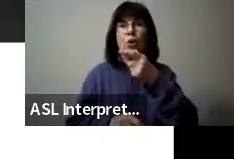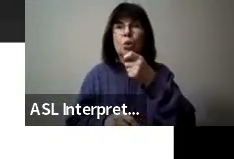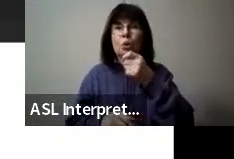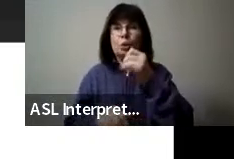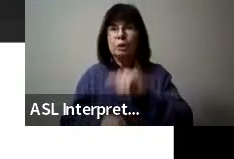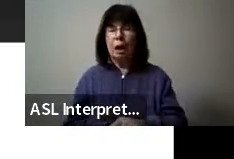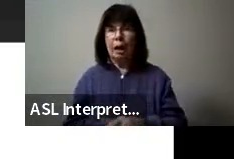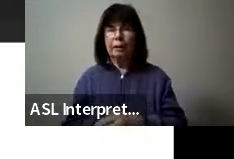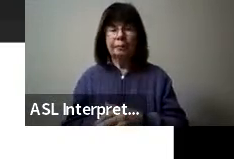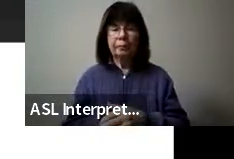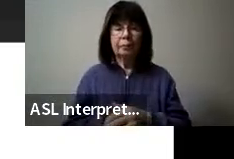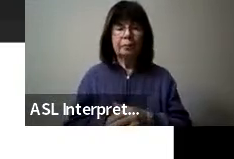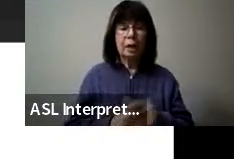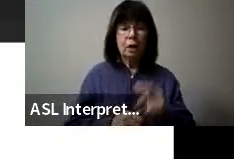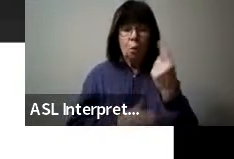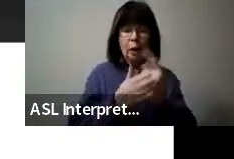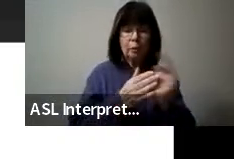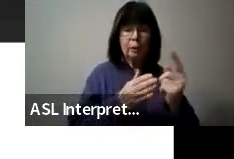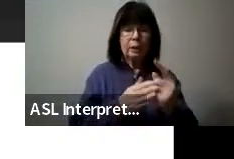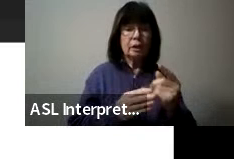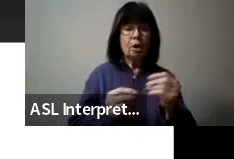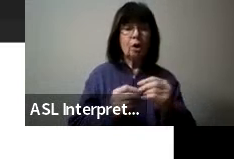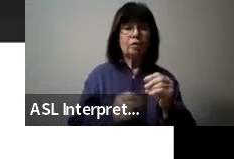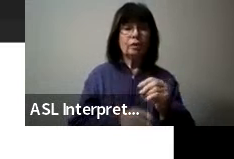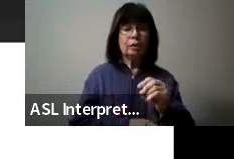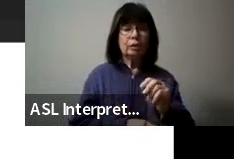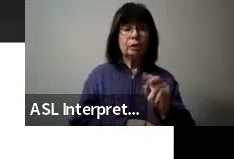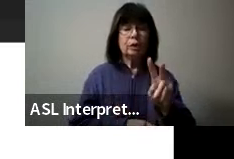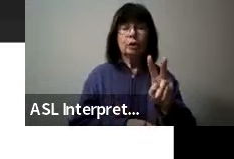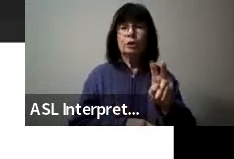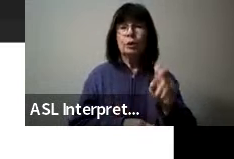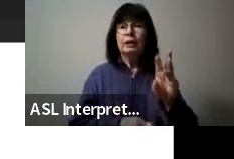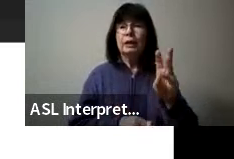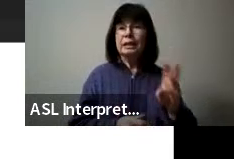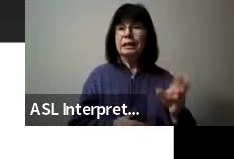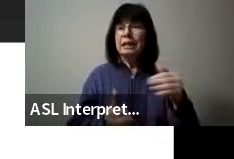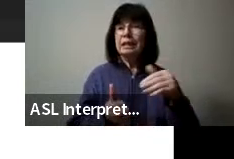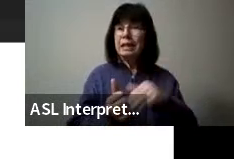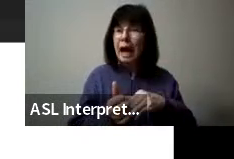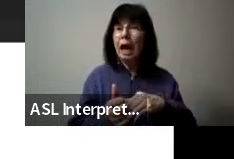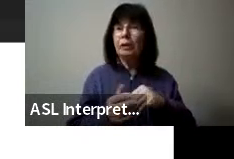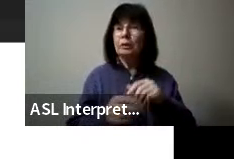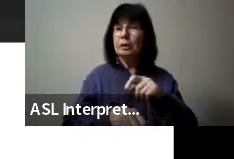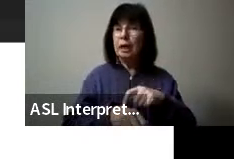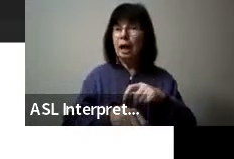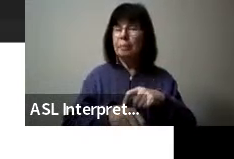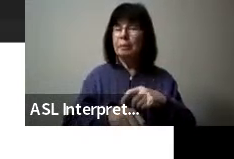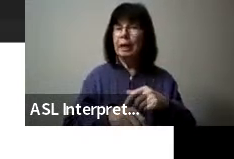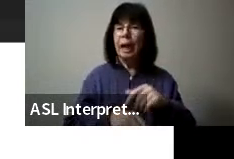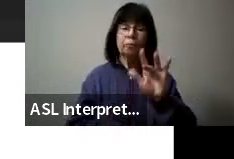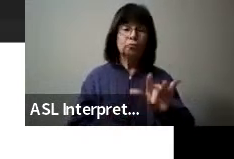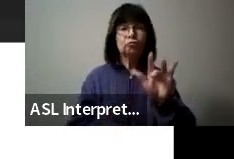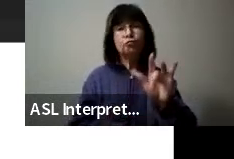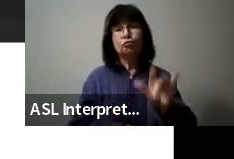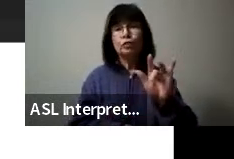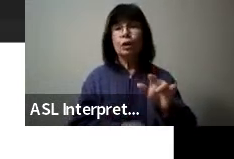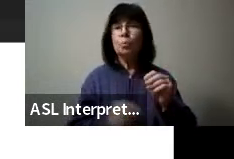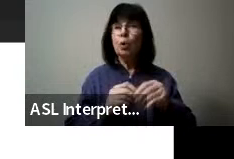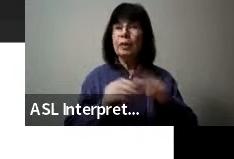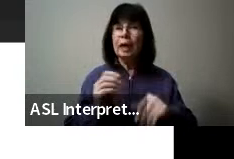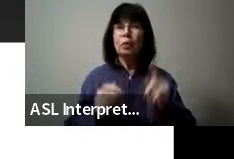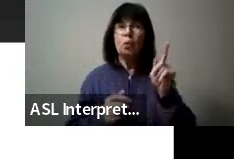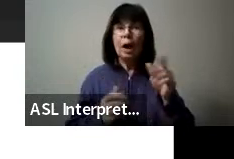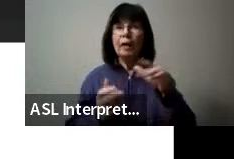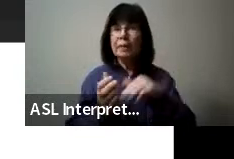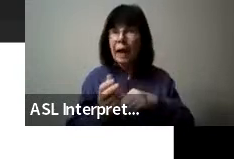over 206,000. The ad was seen over 206,000 times, and it was clicked on over 1,000 times. So